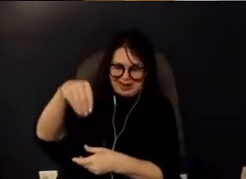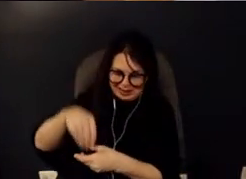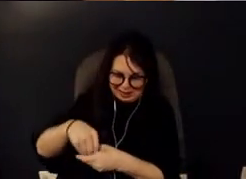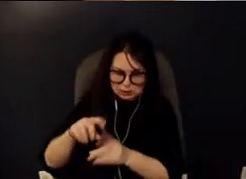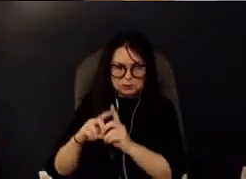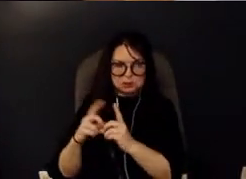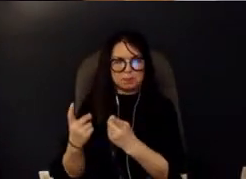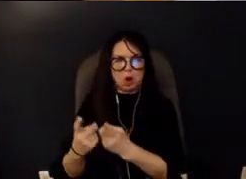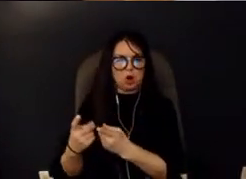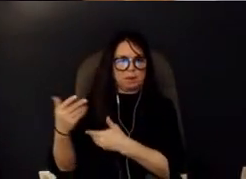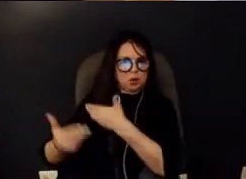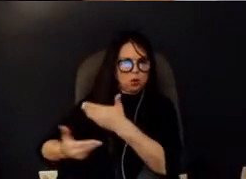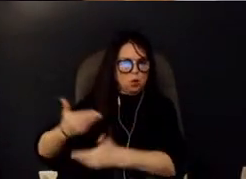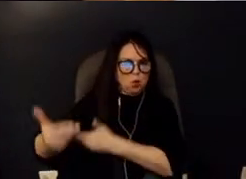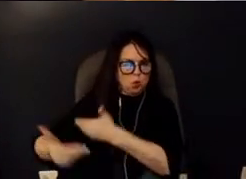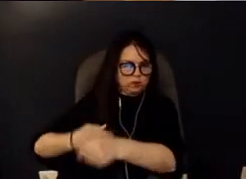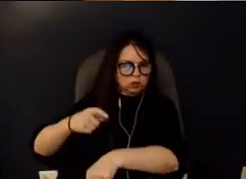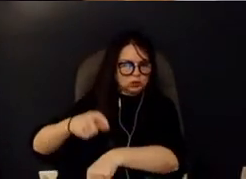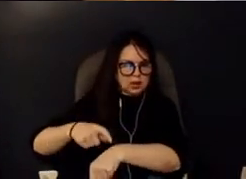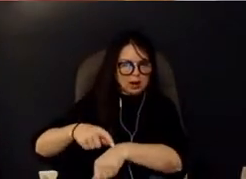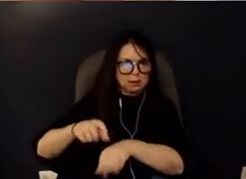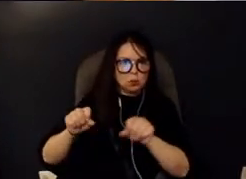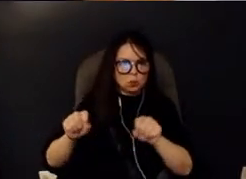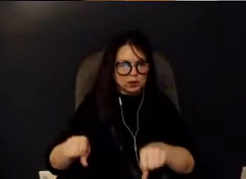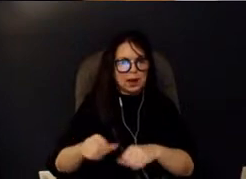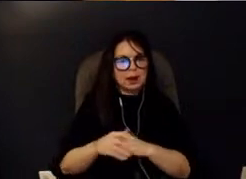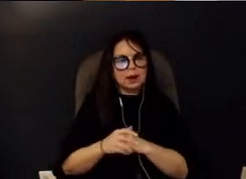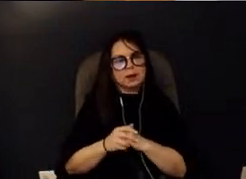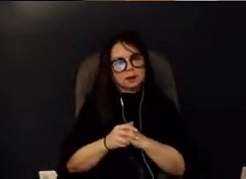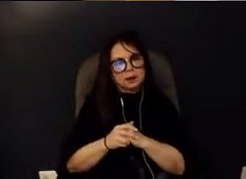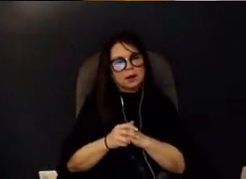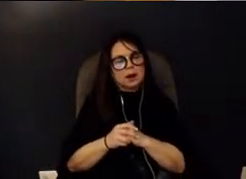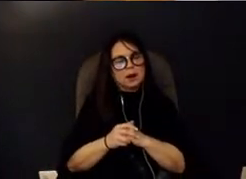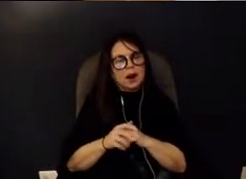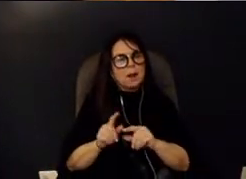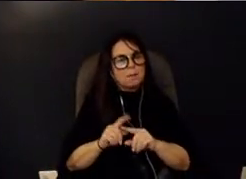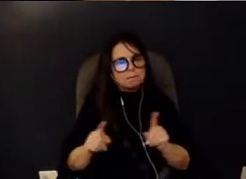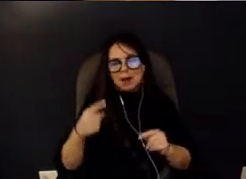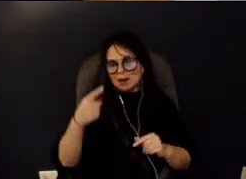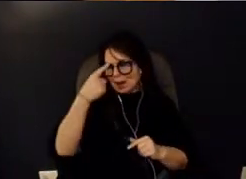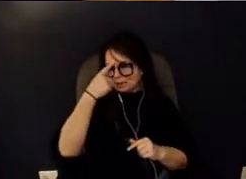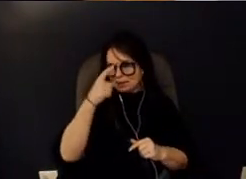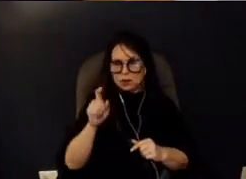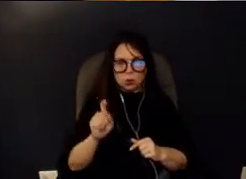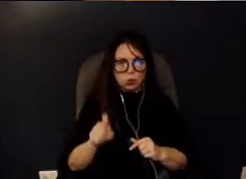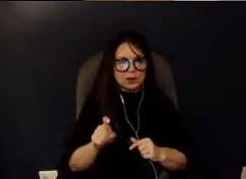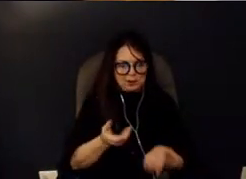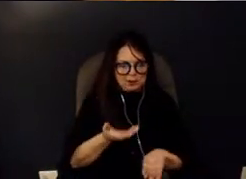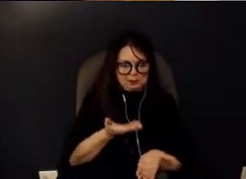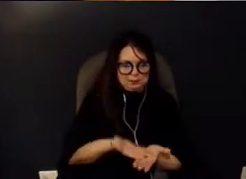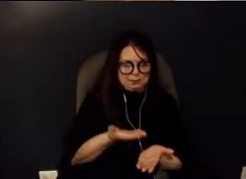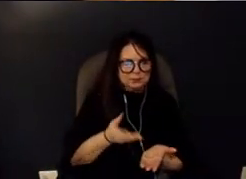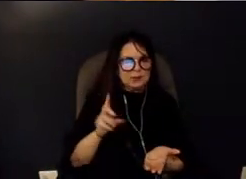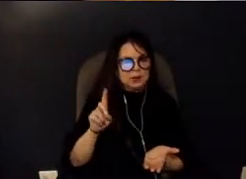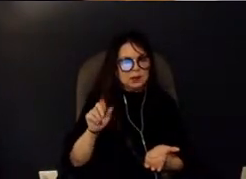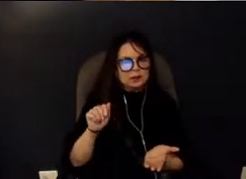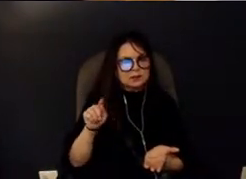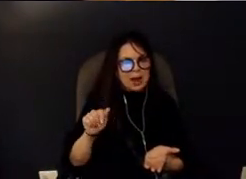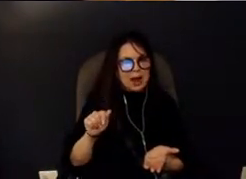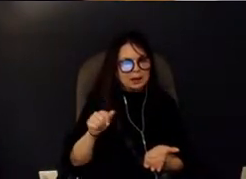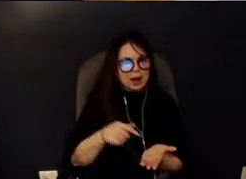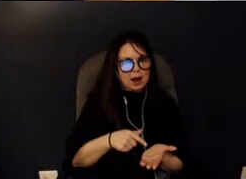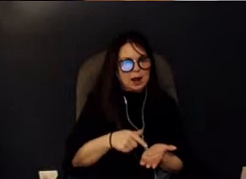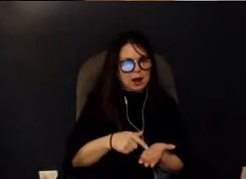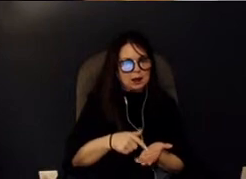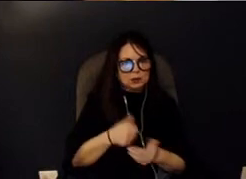online. Again, I think we actually need to have good data to make a decision on that. And so I'm going to be consistent with my